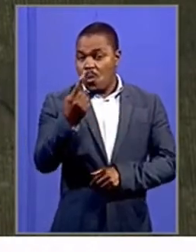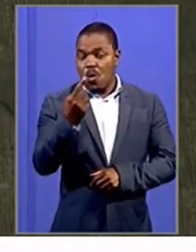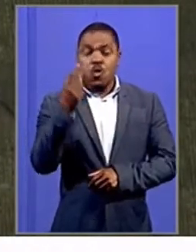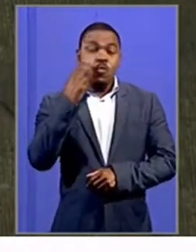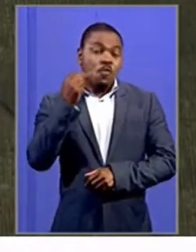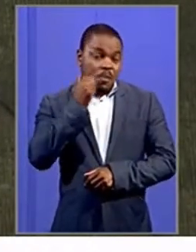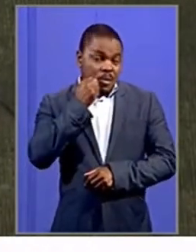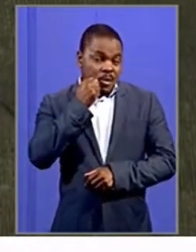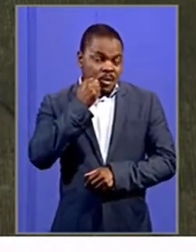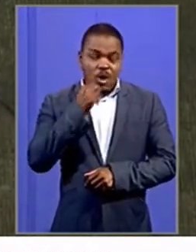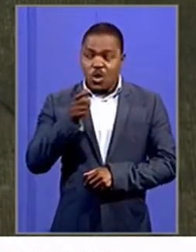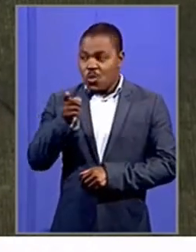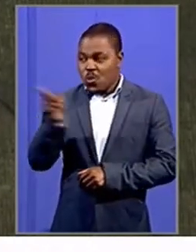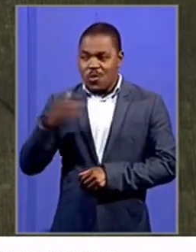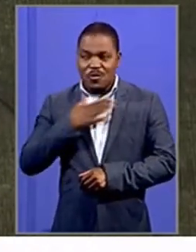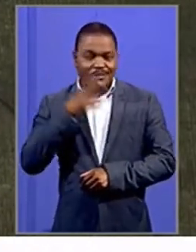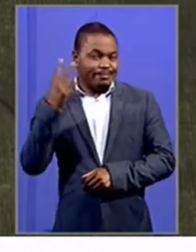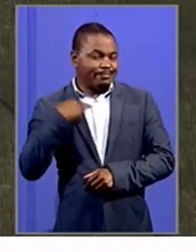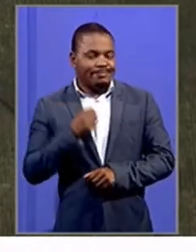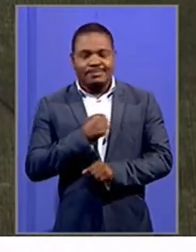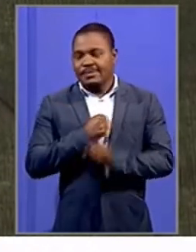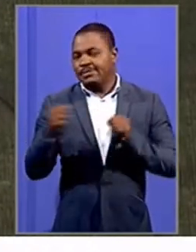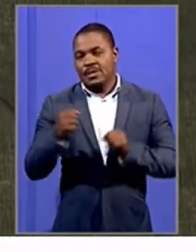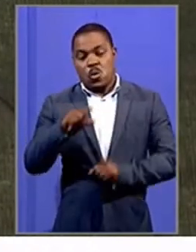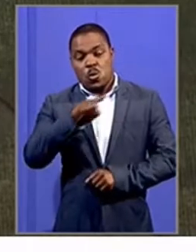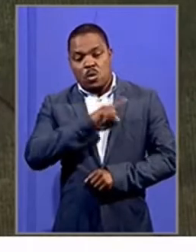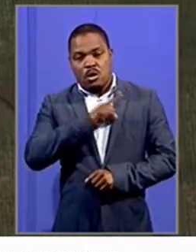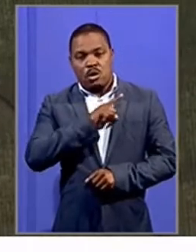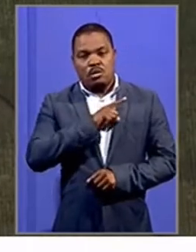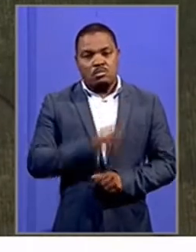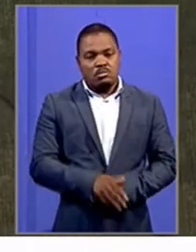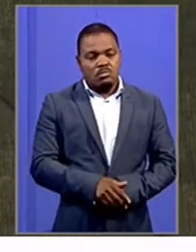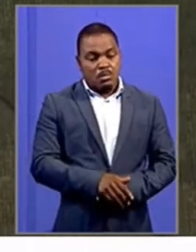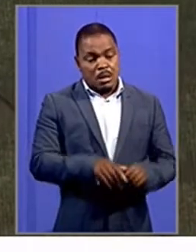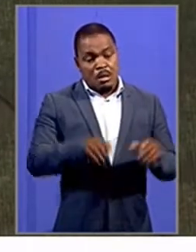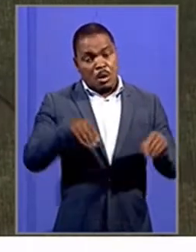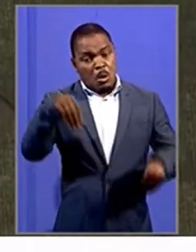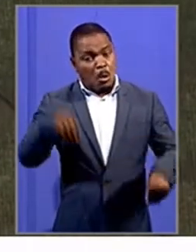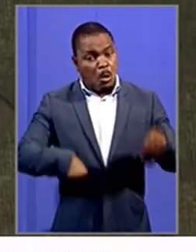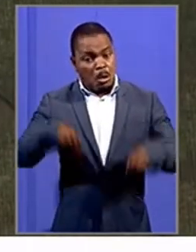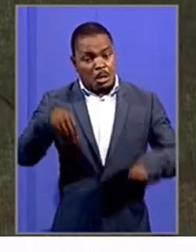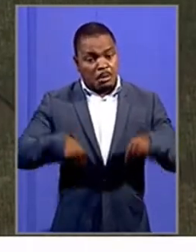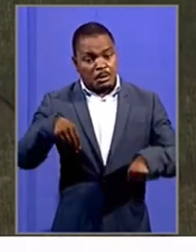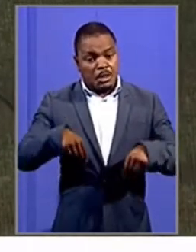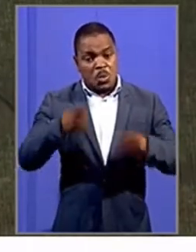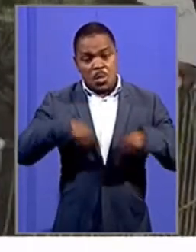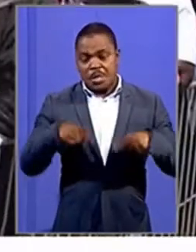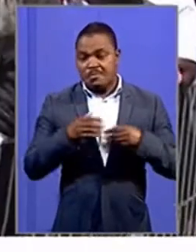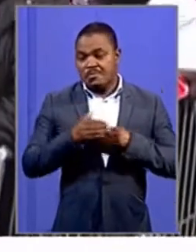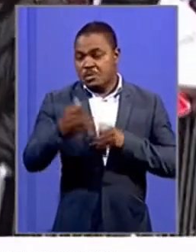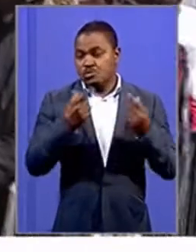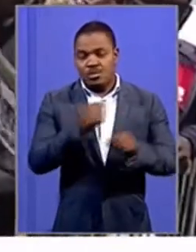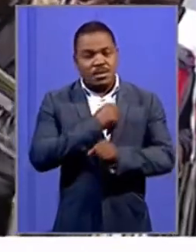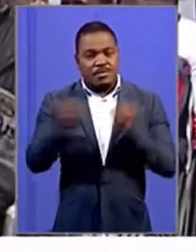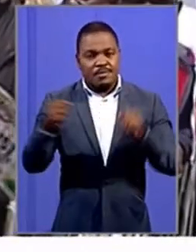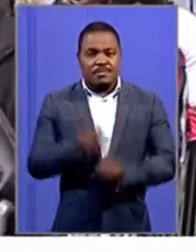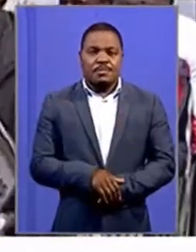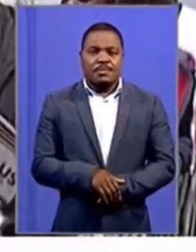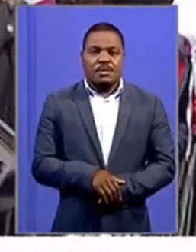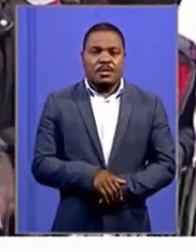you will not regret, because corruption will not be in our menu.